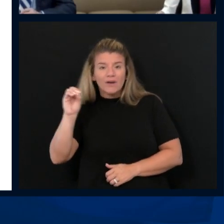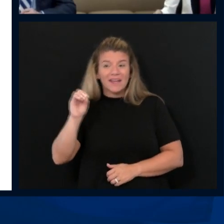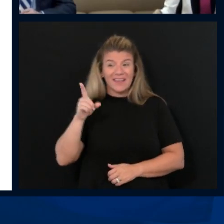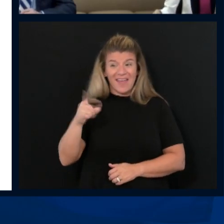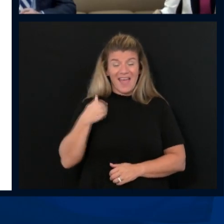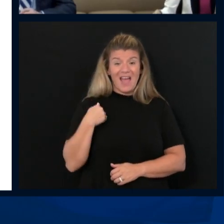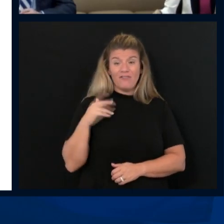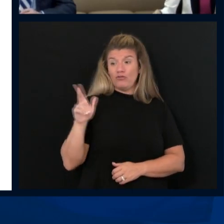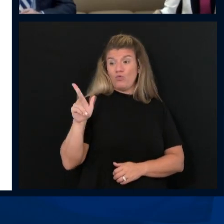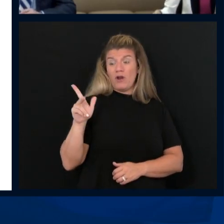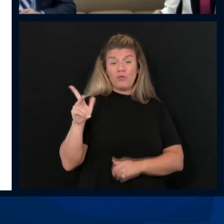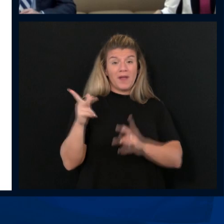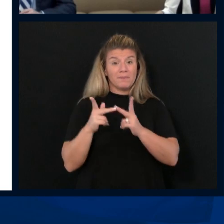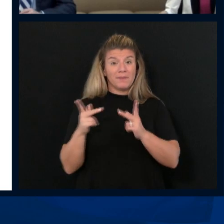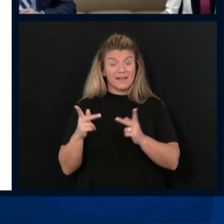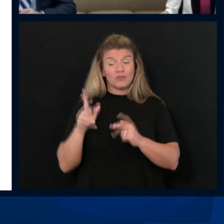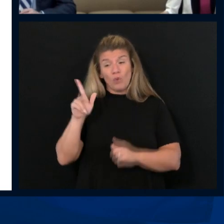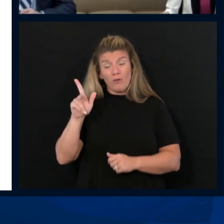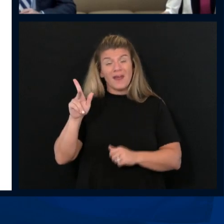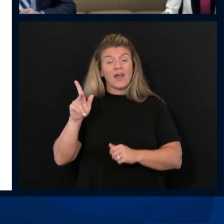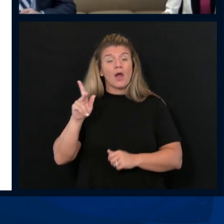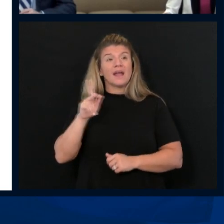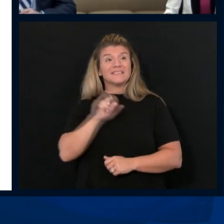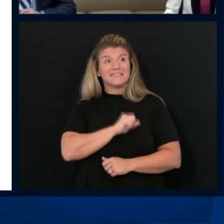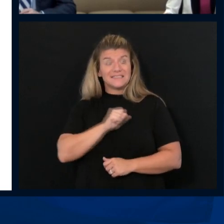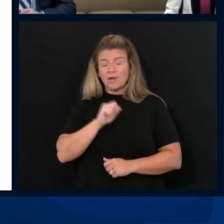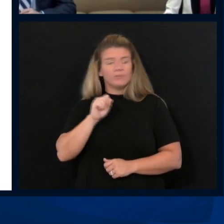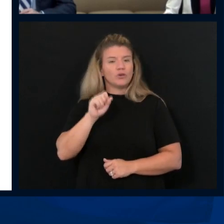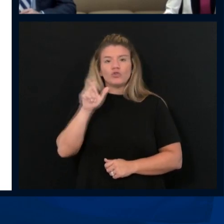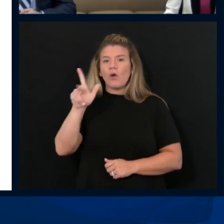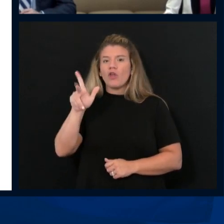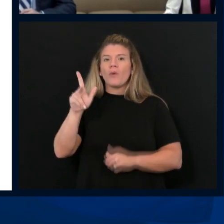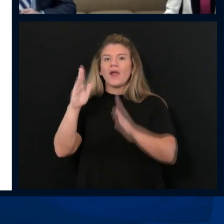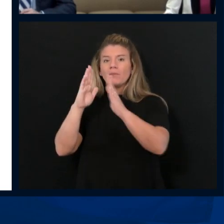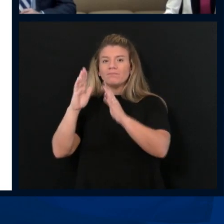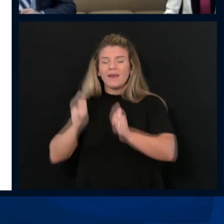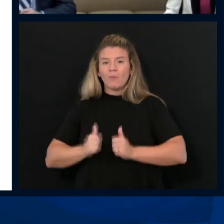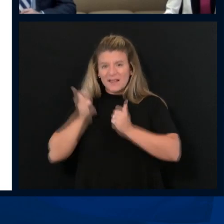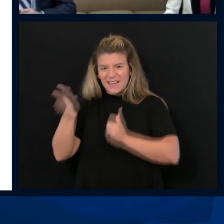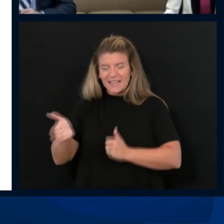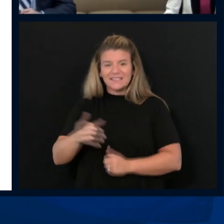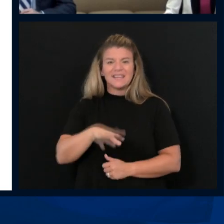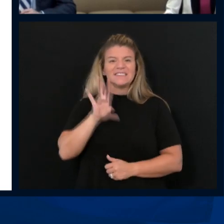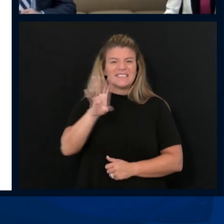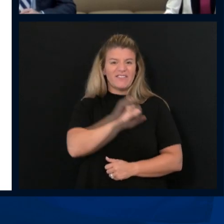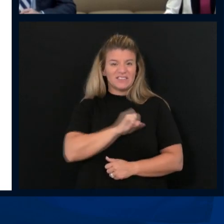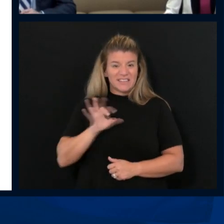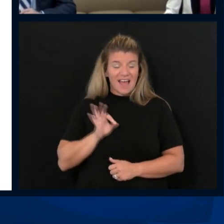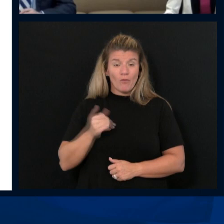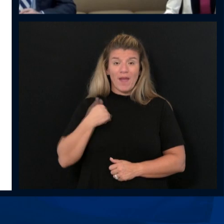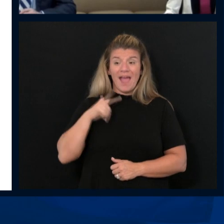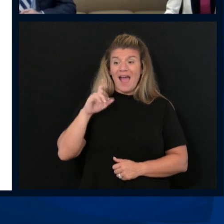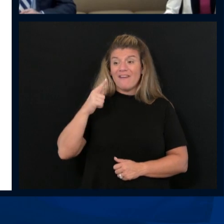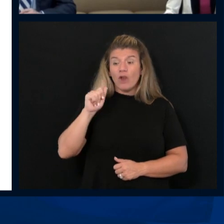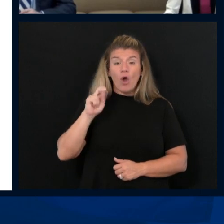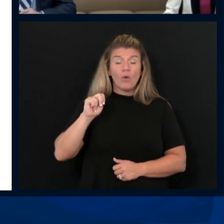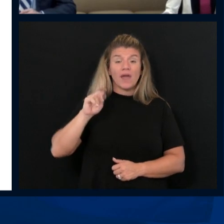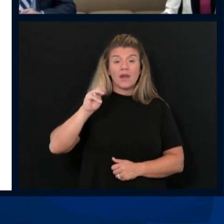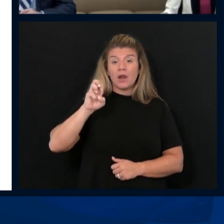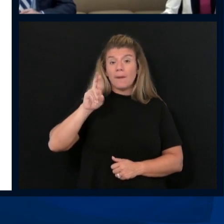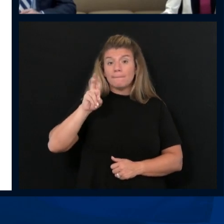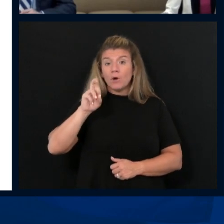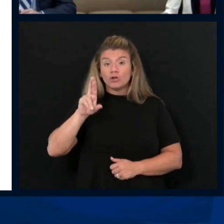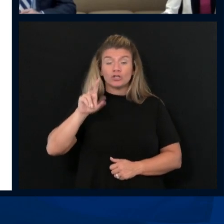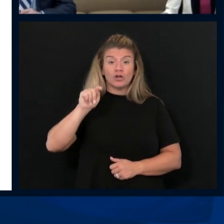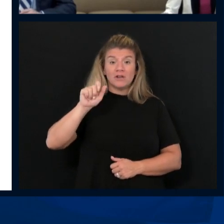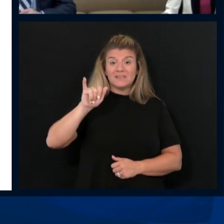and 7 staff who are positive. We have outbreaks in Grant County, Logan County, Mercer County, Raleigh County, Taylor